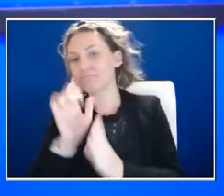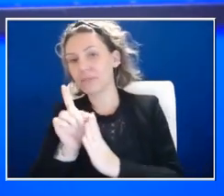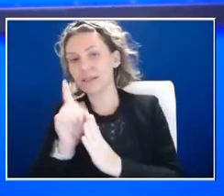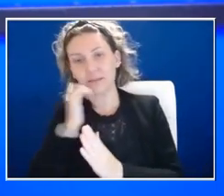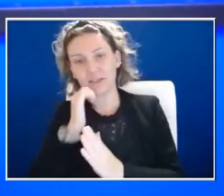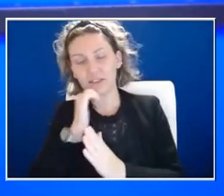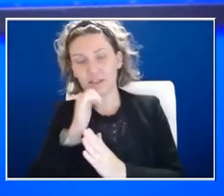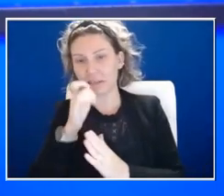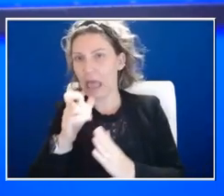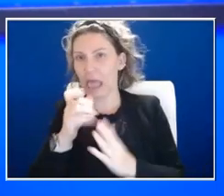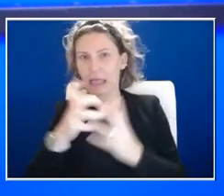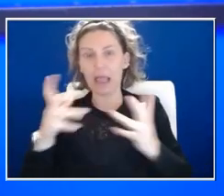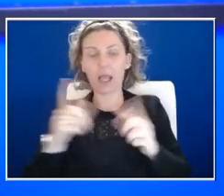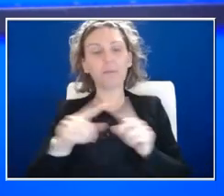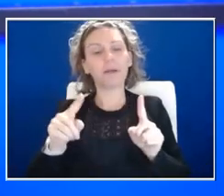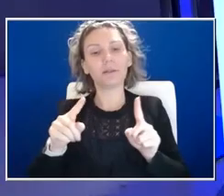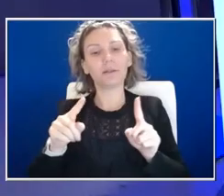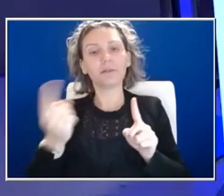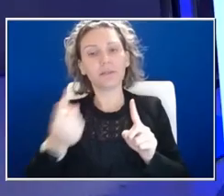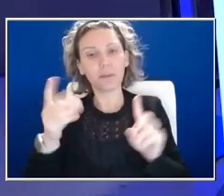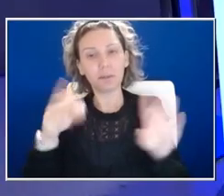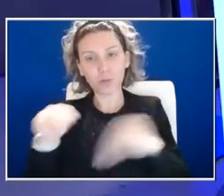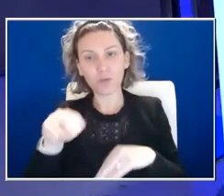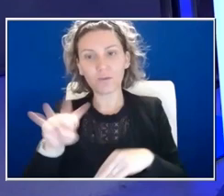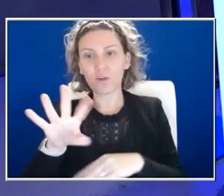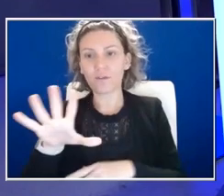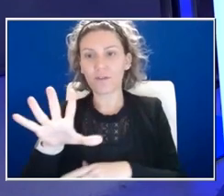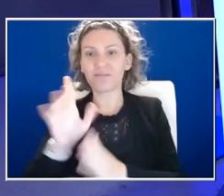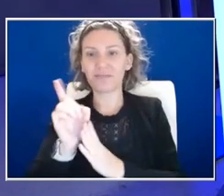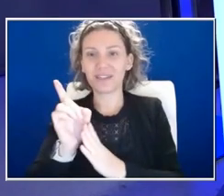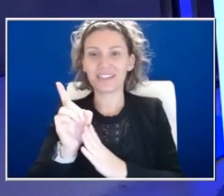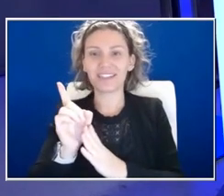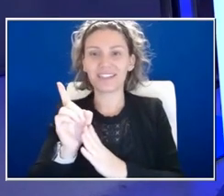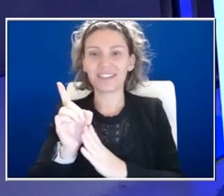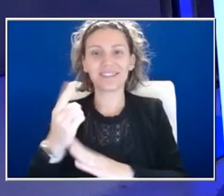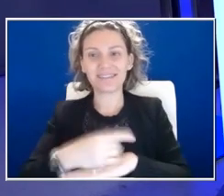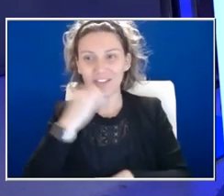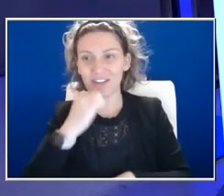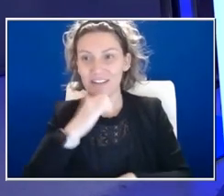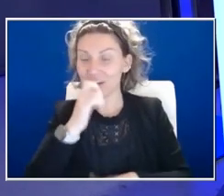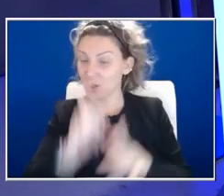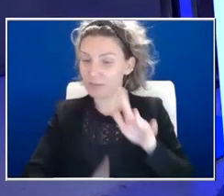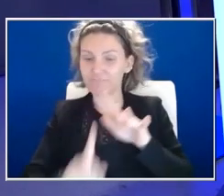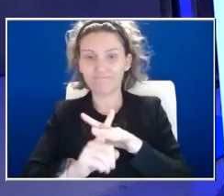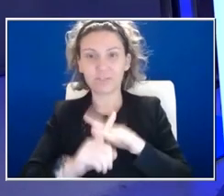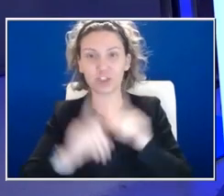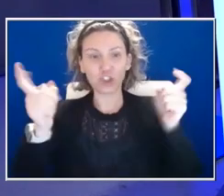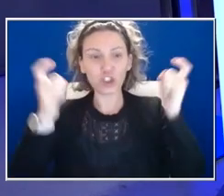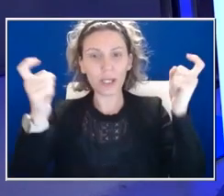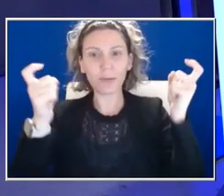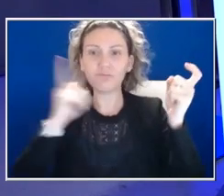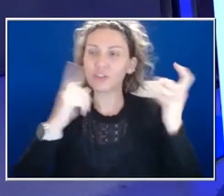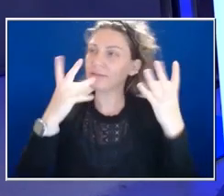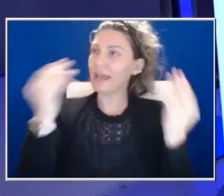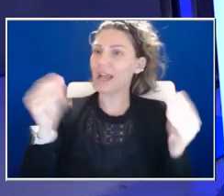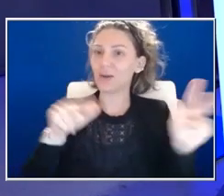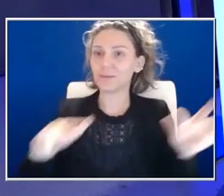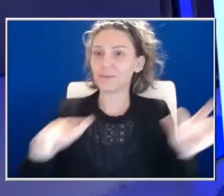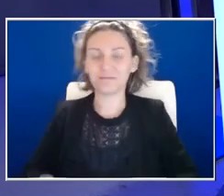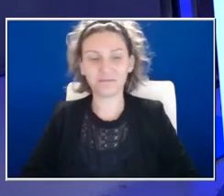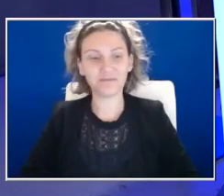but mm-hmm. just moving. Something. And get moving. Don't even have to show up at the gym. Just get mm-hmm. out and about. Yes. I want to get our takeaways